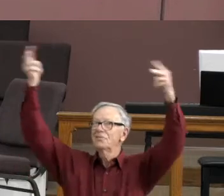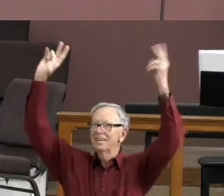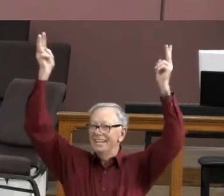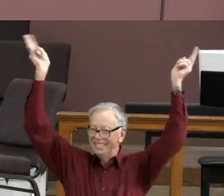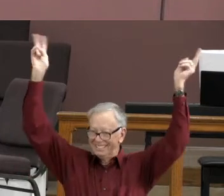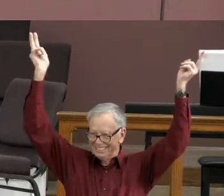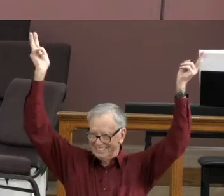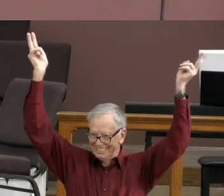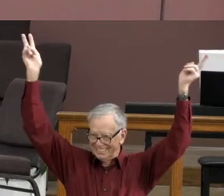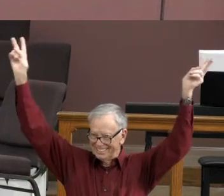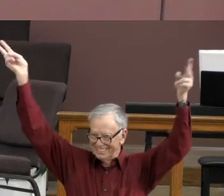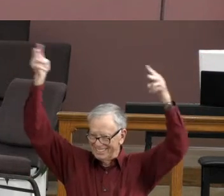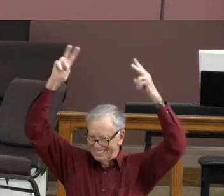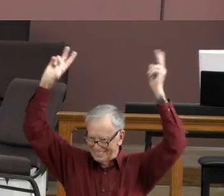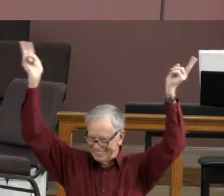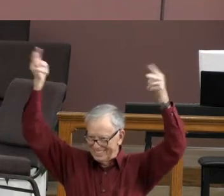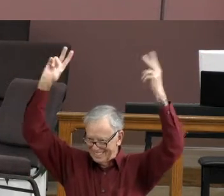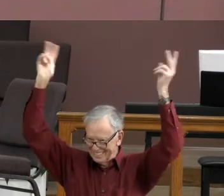Victory.